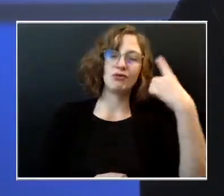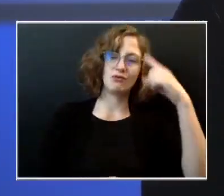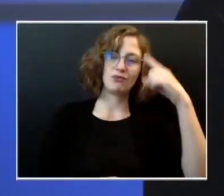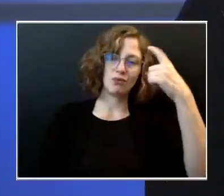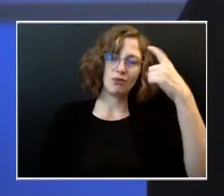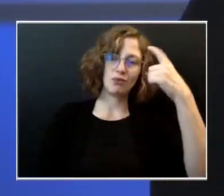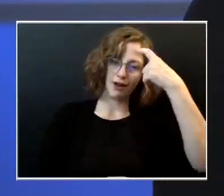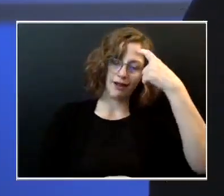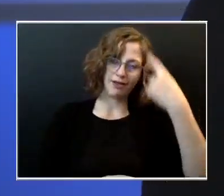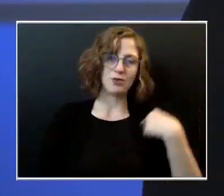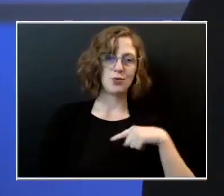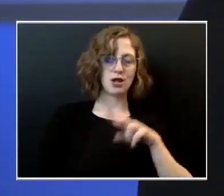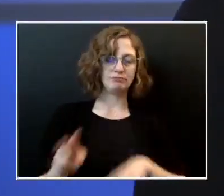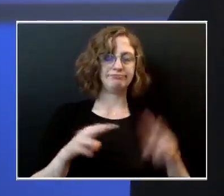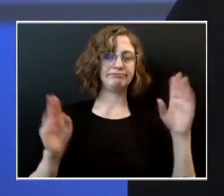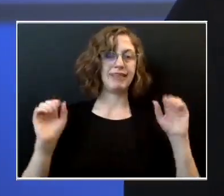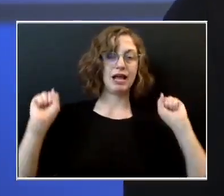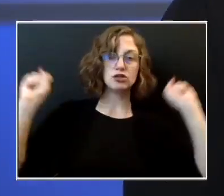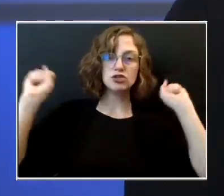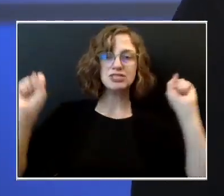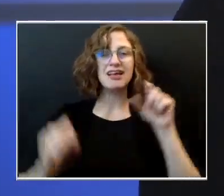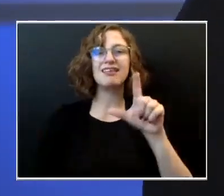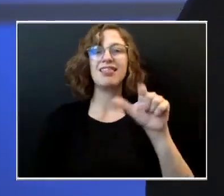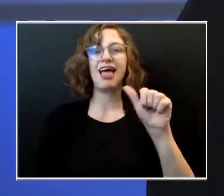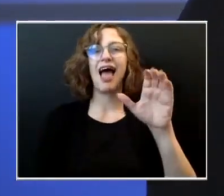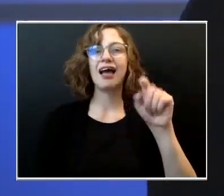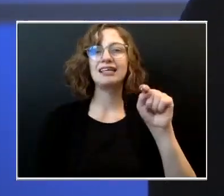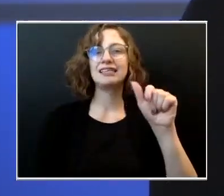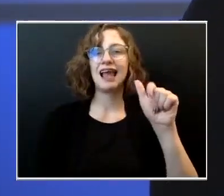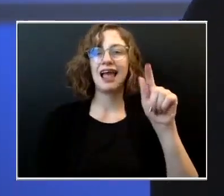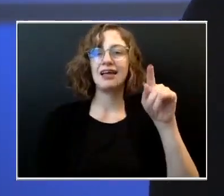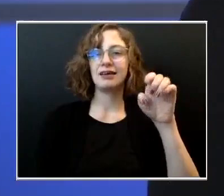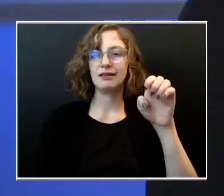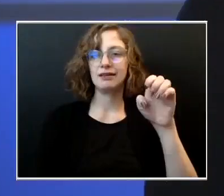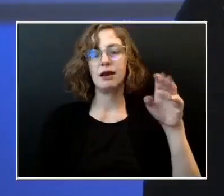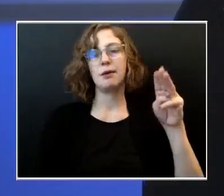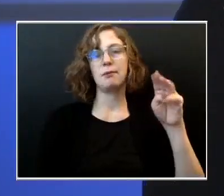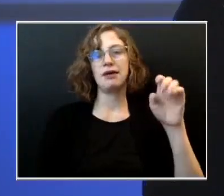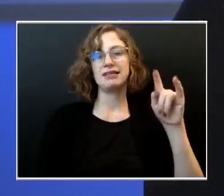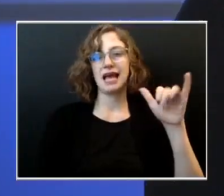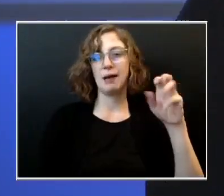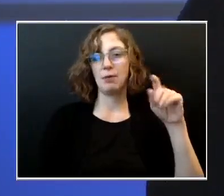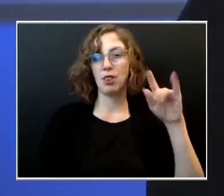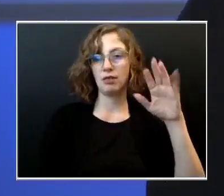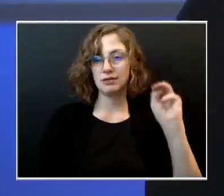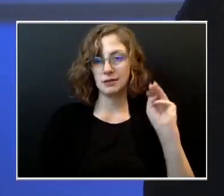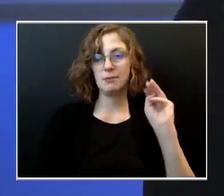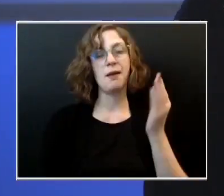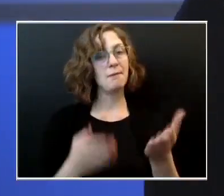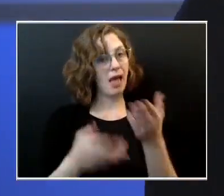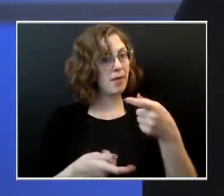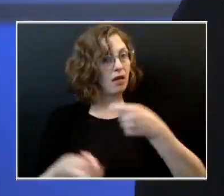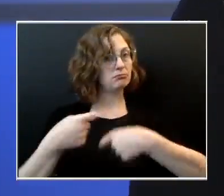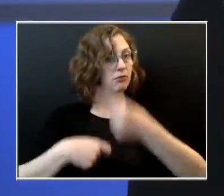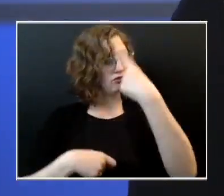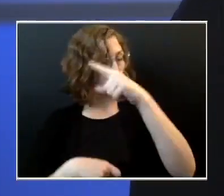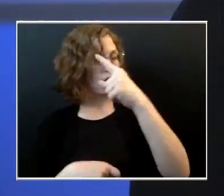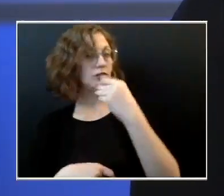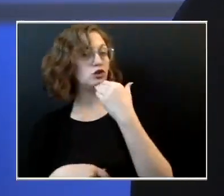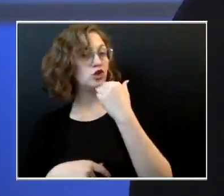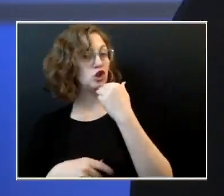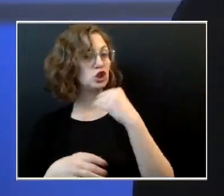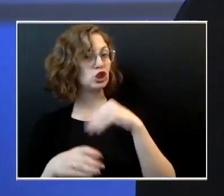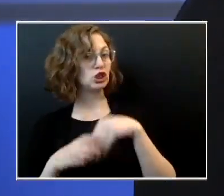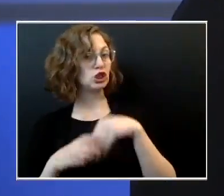lactate metabolism as being an alternative fuel for sugar in the brain and Alzheimer's disease. I know that there's other studies at the center that are looking at